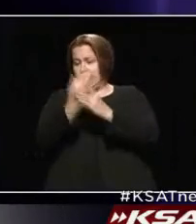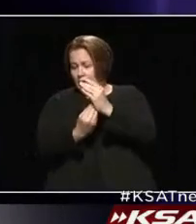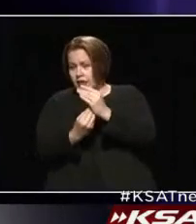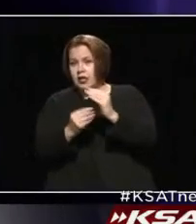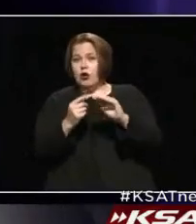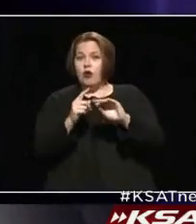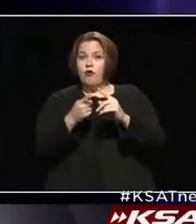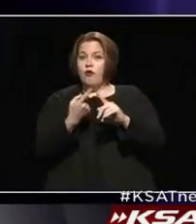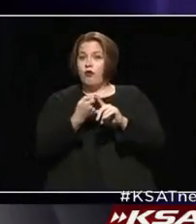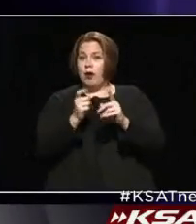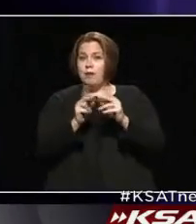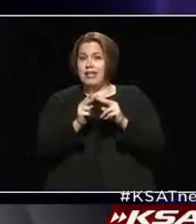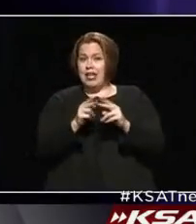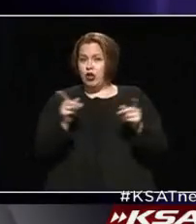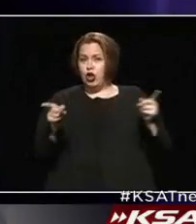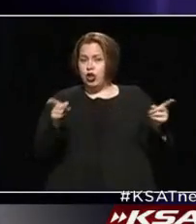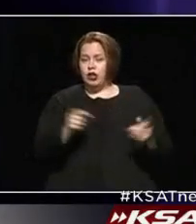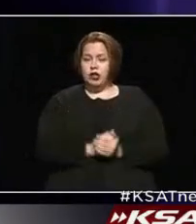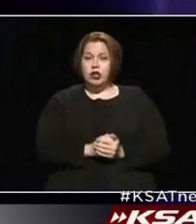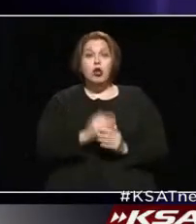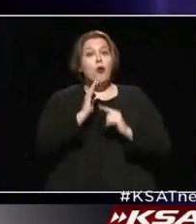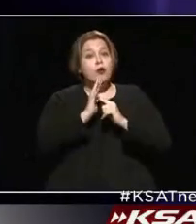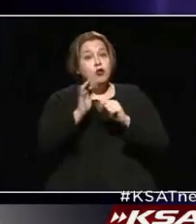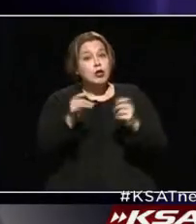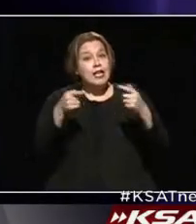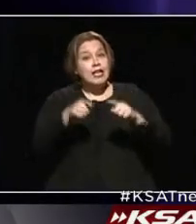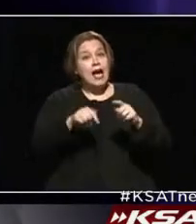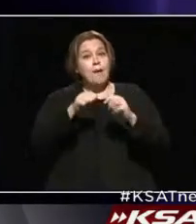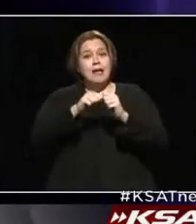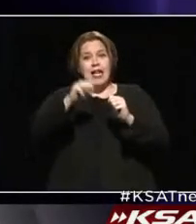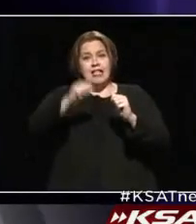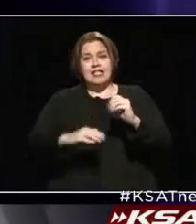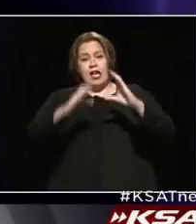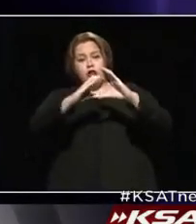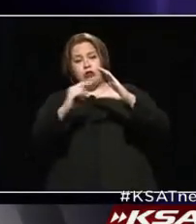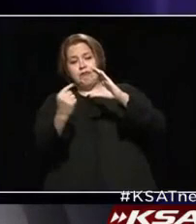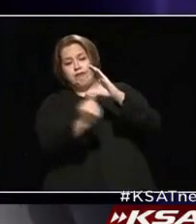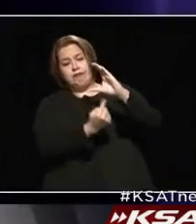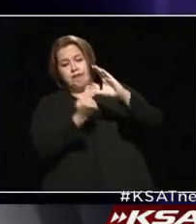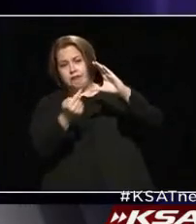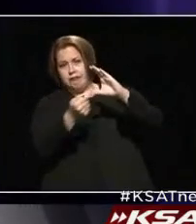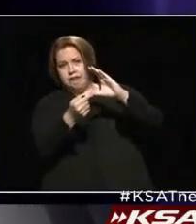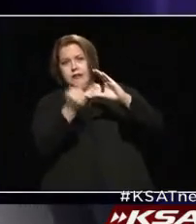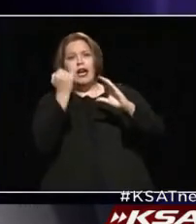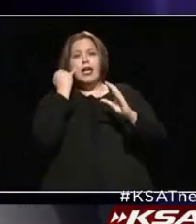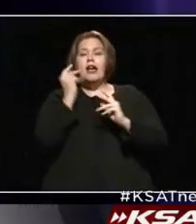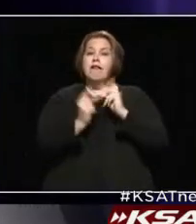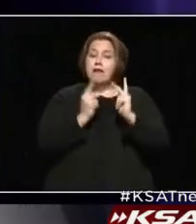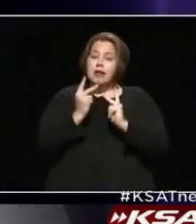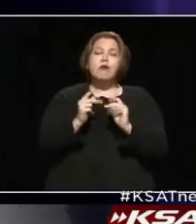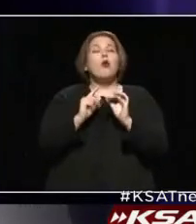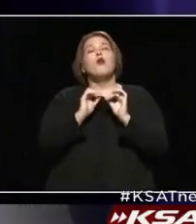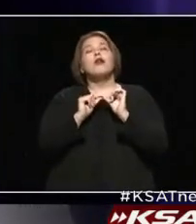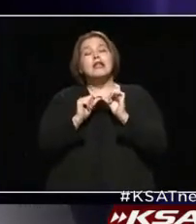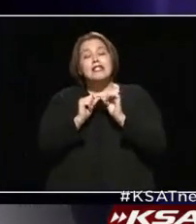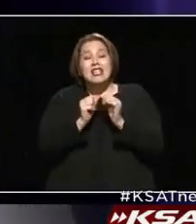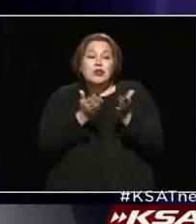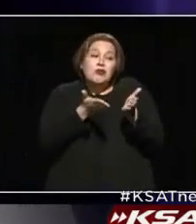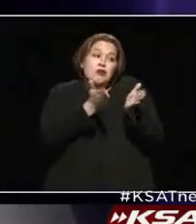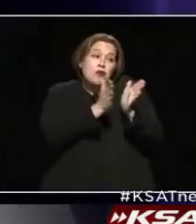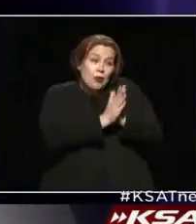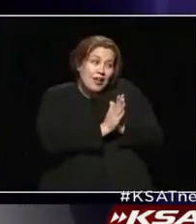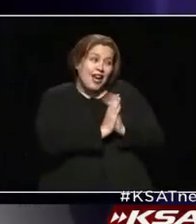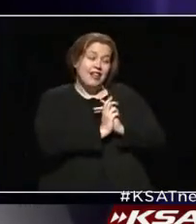or from virus. And we've shown that can happen in the Southern Hemisphere if people will continue to do the things that we ask you to